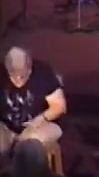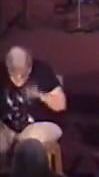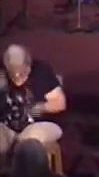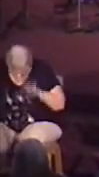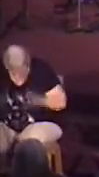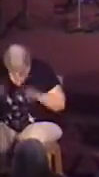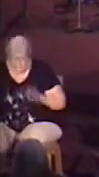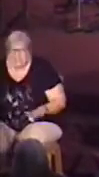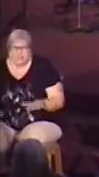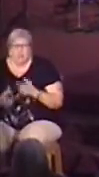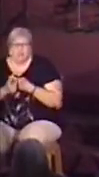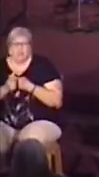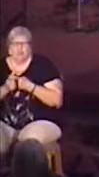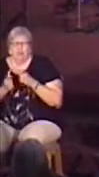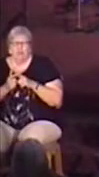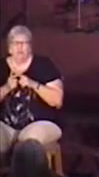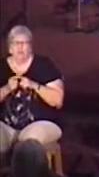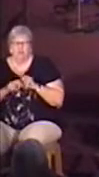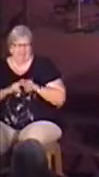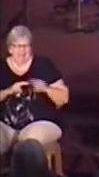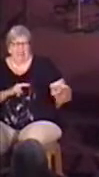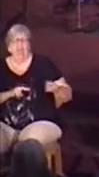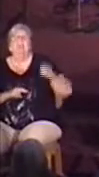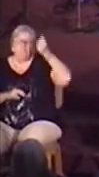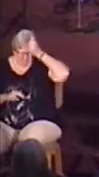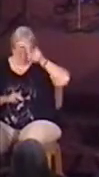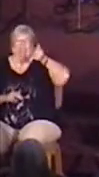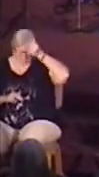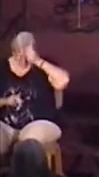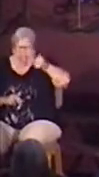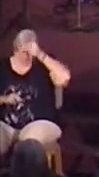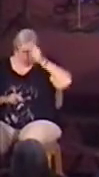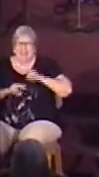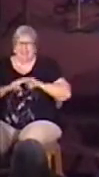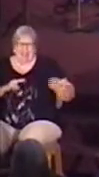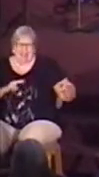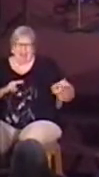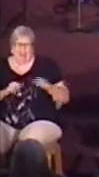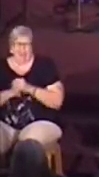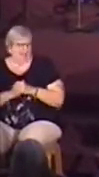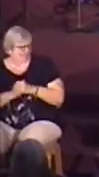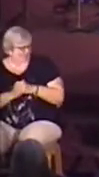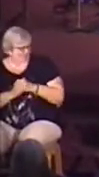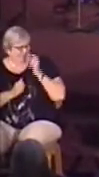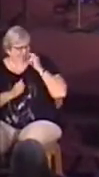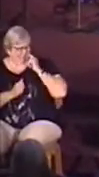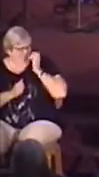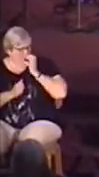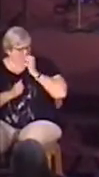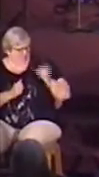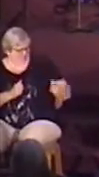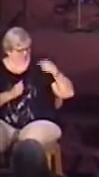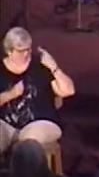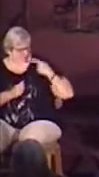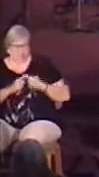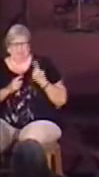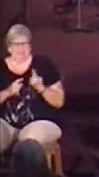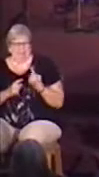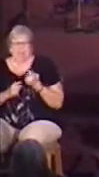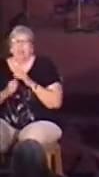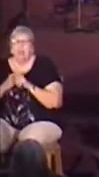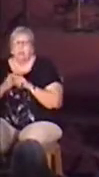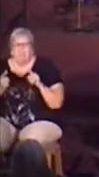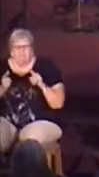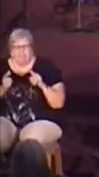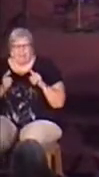floor. She'll run over to the couch and she'll bang her head against the couch. And I'm like, I think my child's actually insane or something.